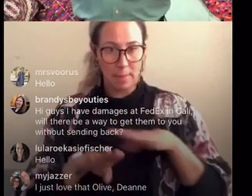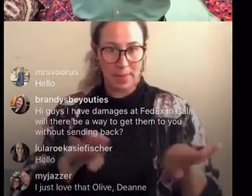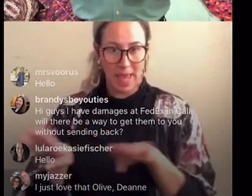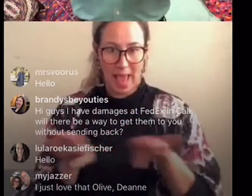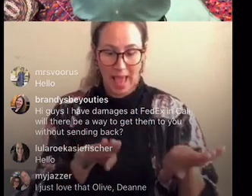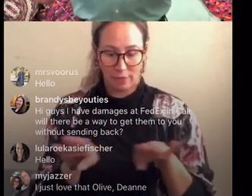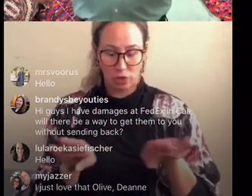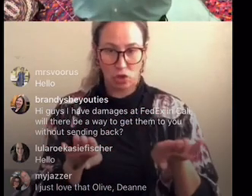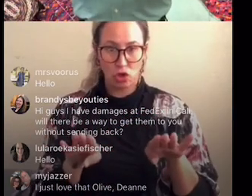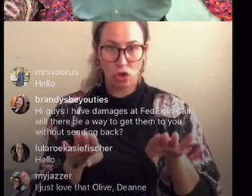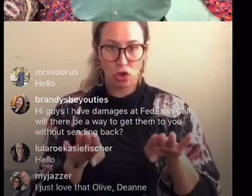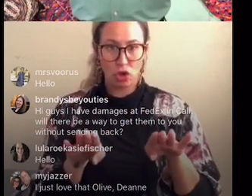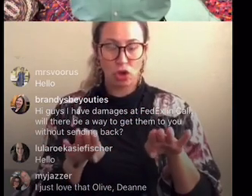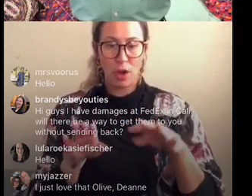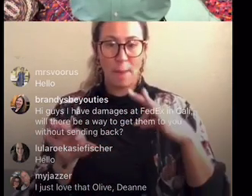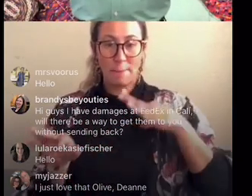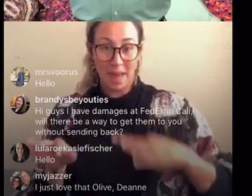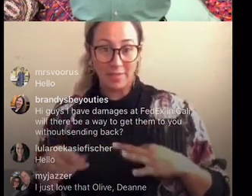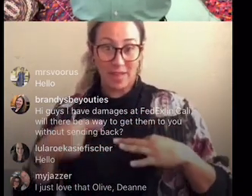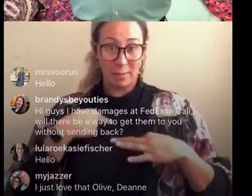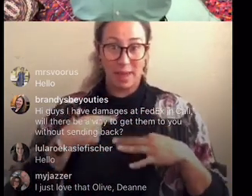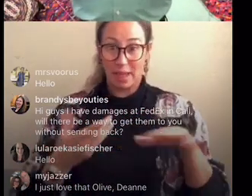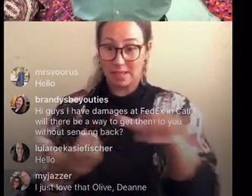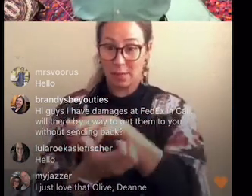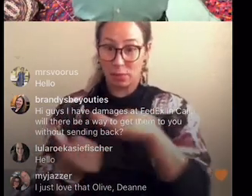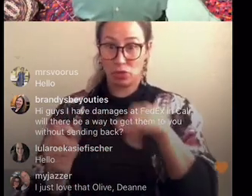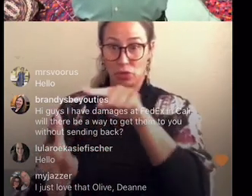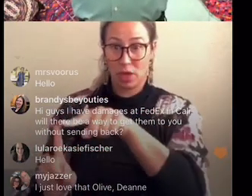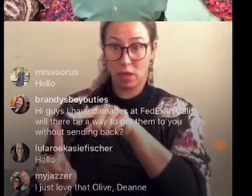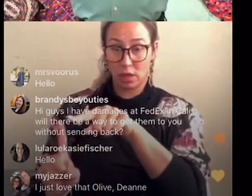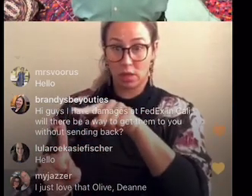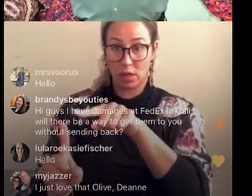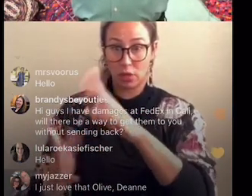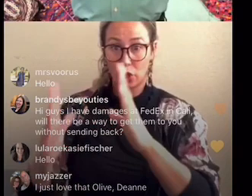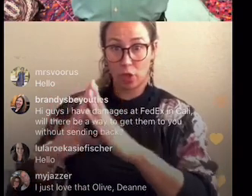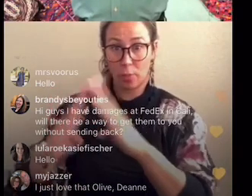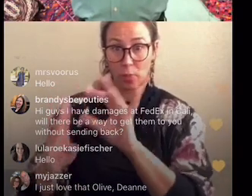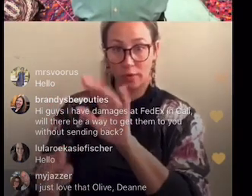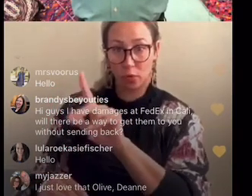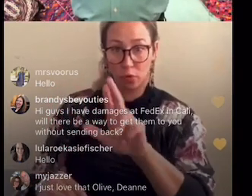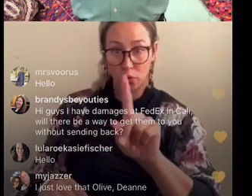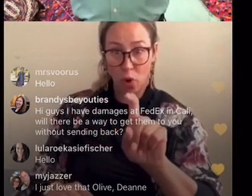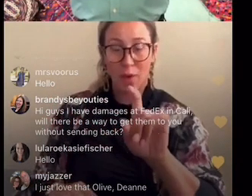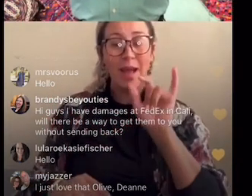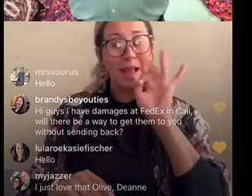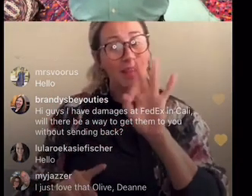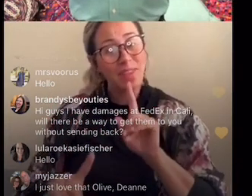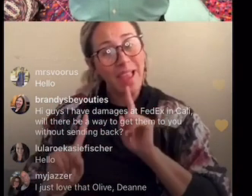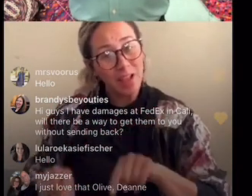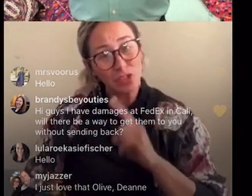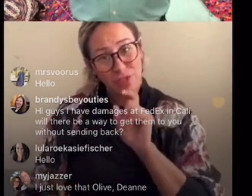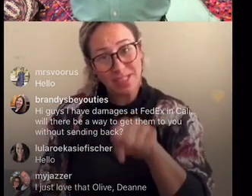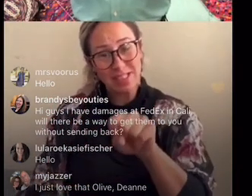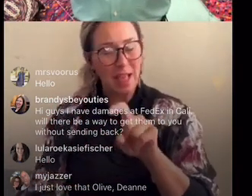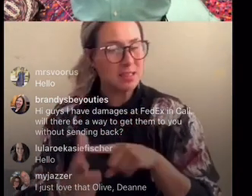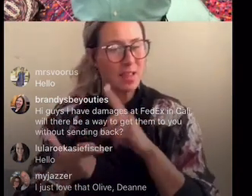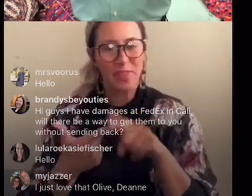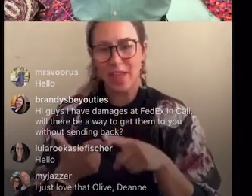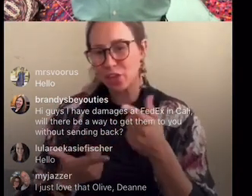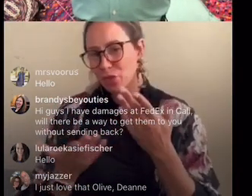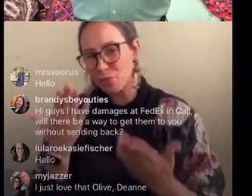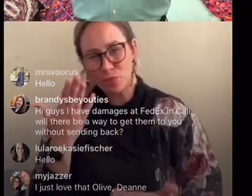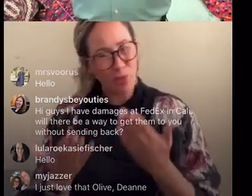my behavior benefiting me at the expense of the rest of the community? If the answer to that is yes, then you're